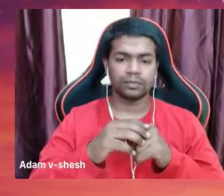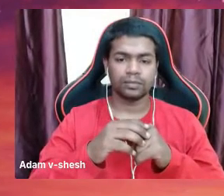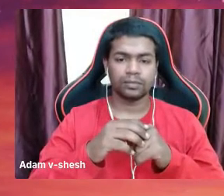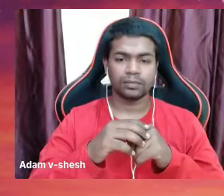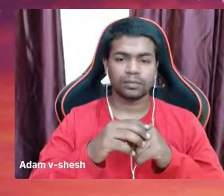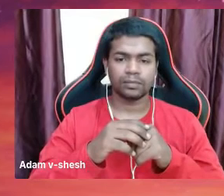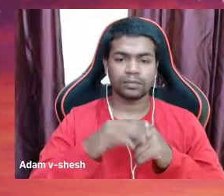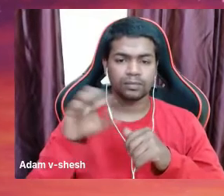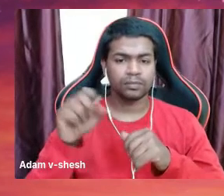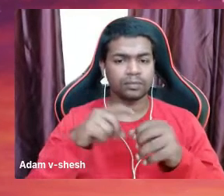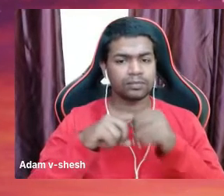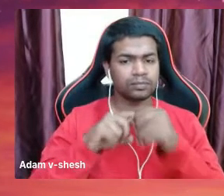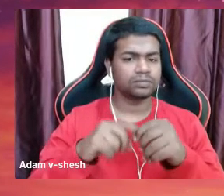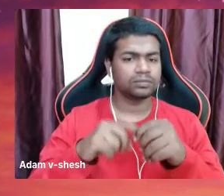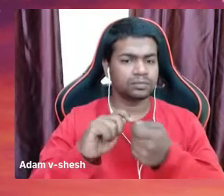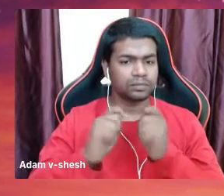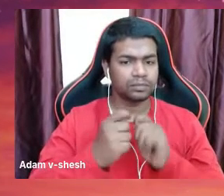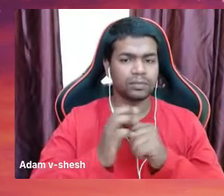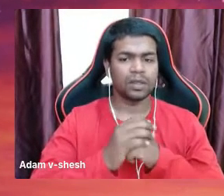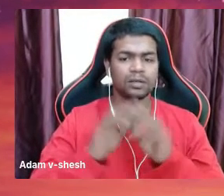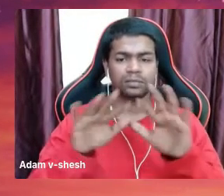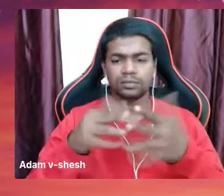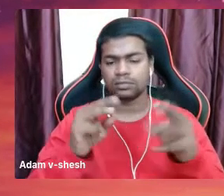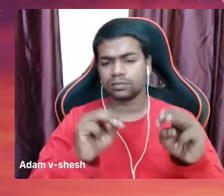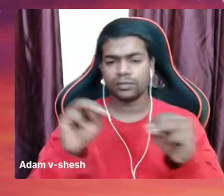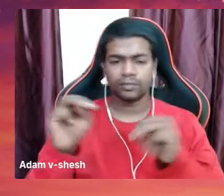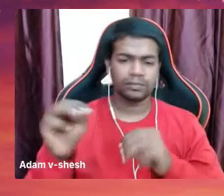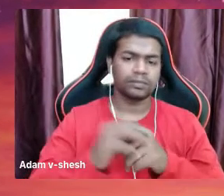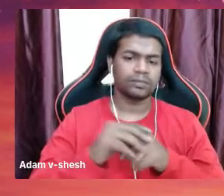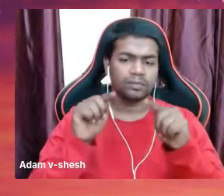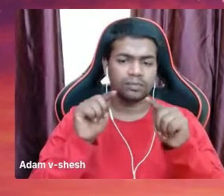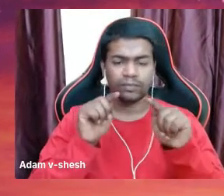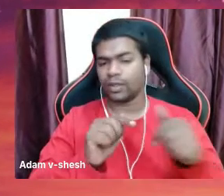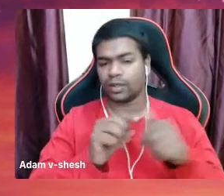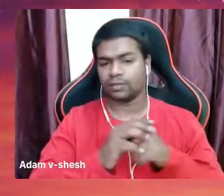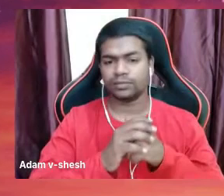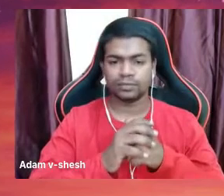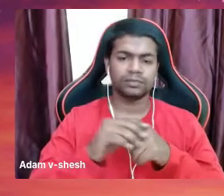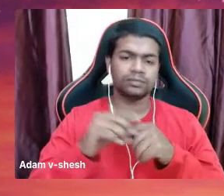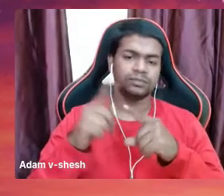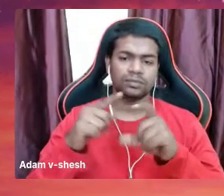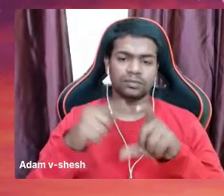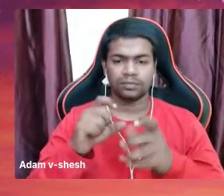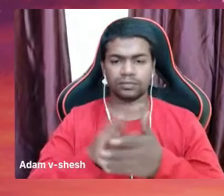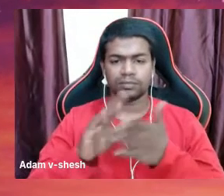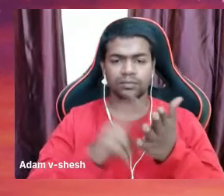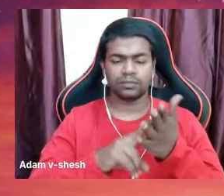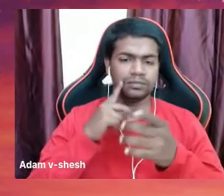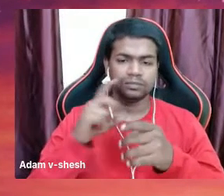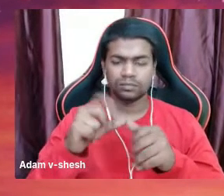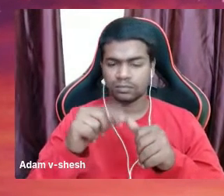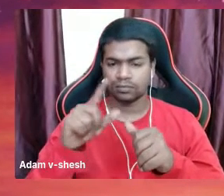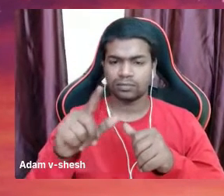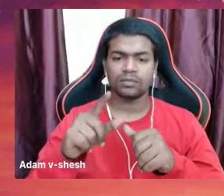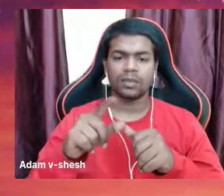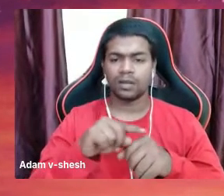And the question then becomes to you, how do we move from this kind of tech ecosystem to a set of